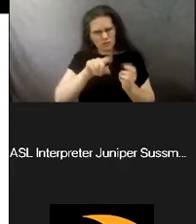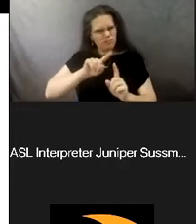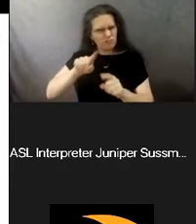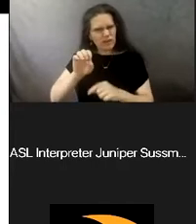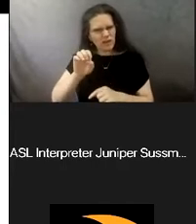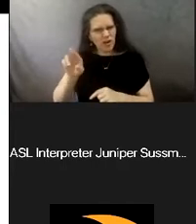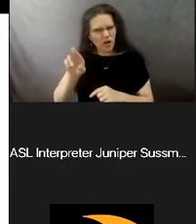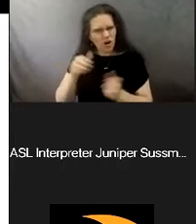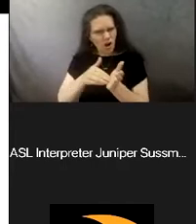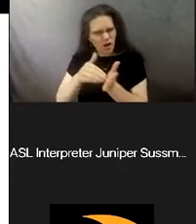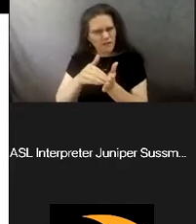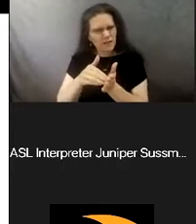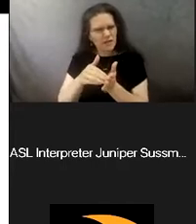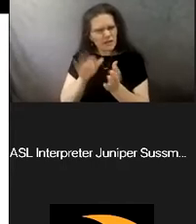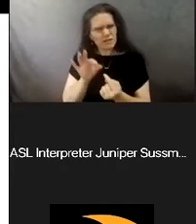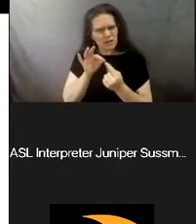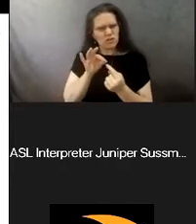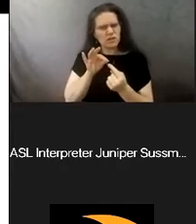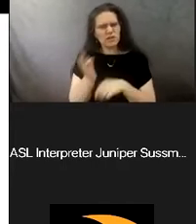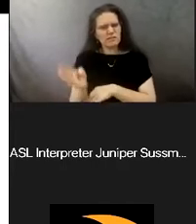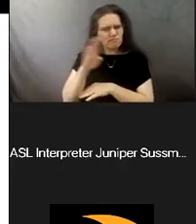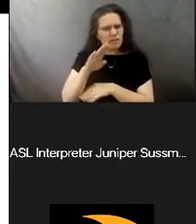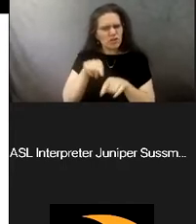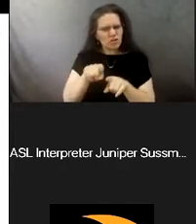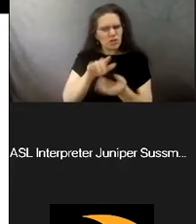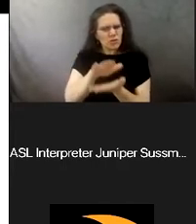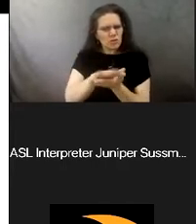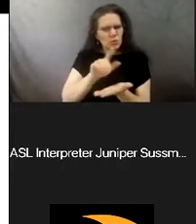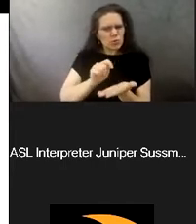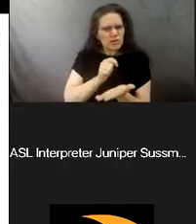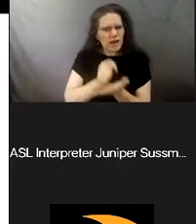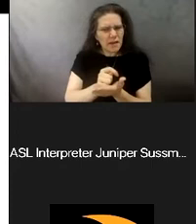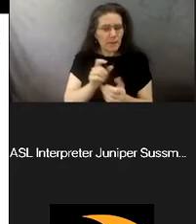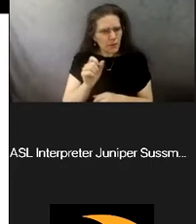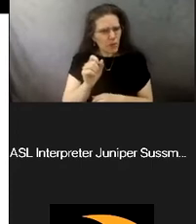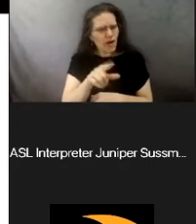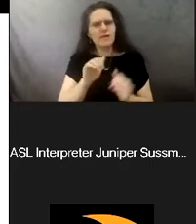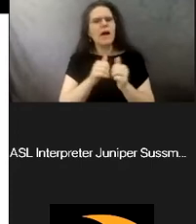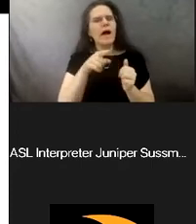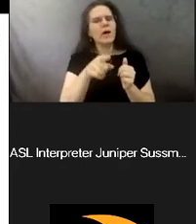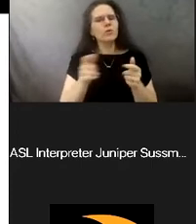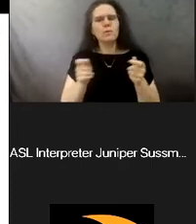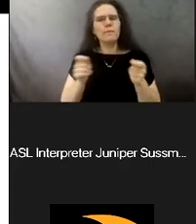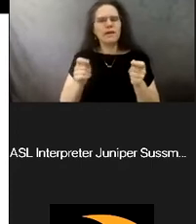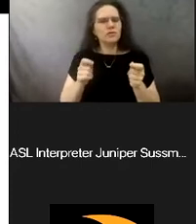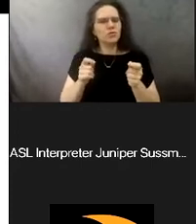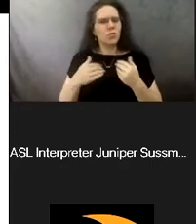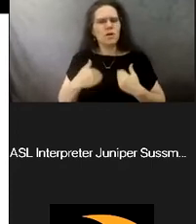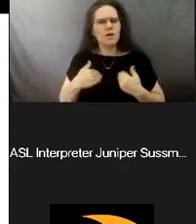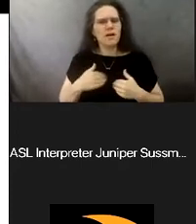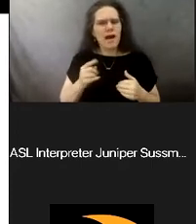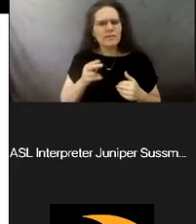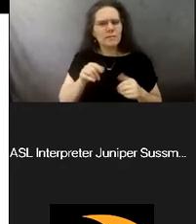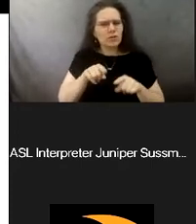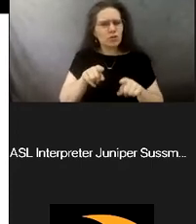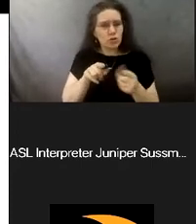during school hours. So that might trigger so tell me about how you're able to manage your asthma while you're at school. Do you have your